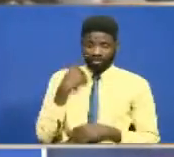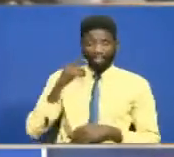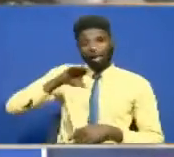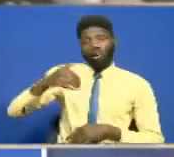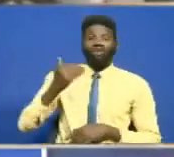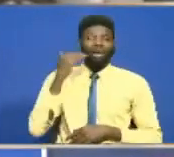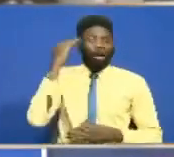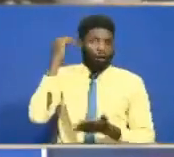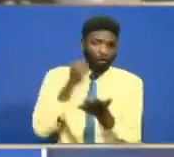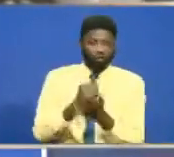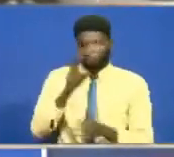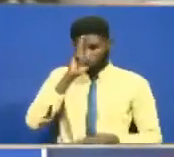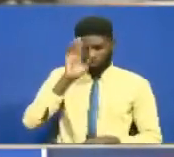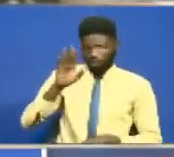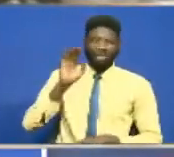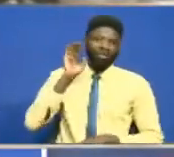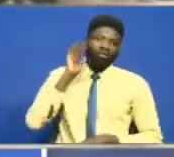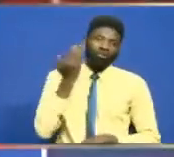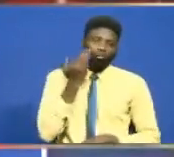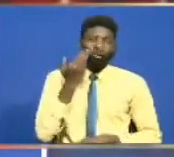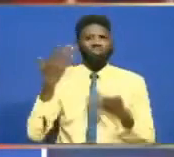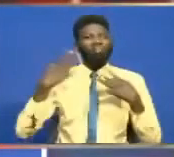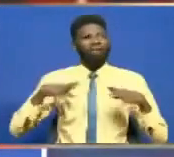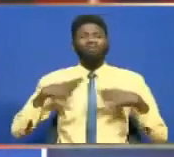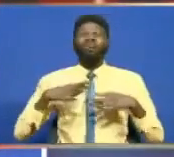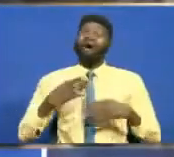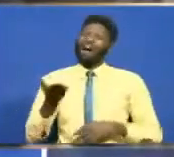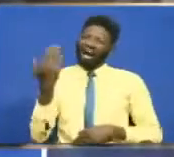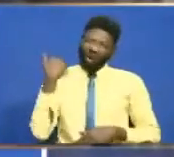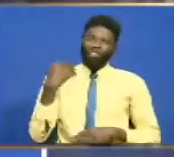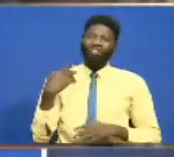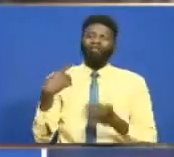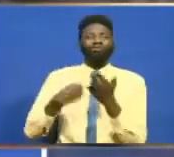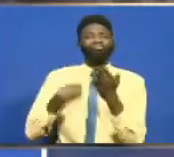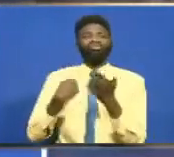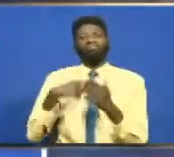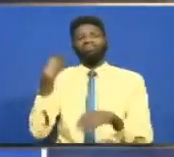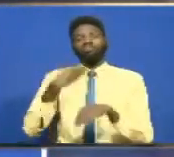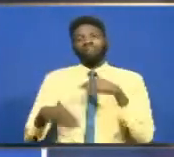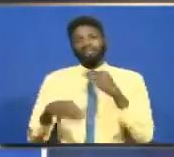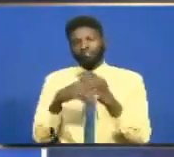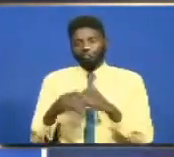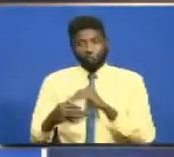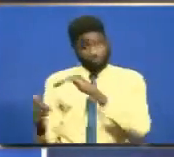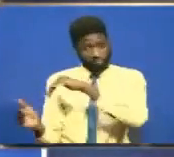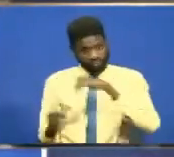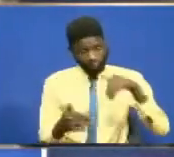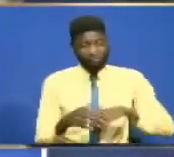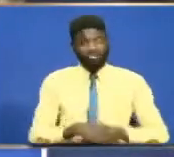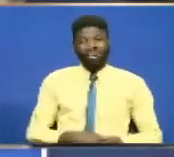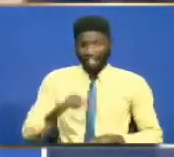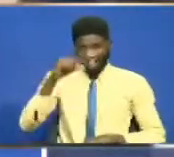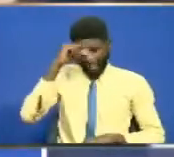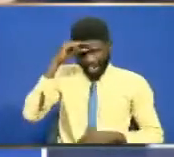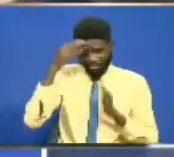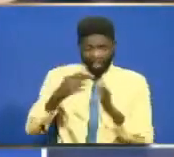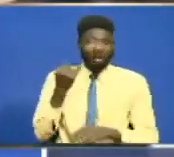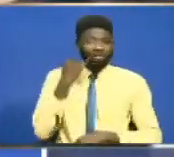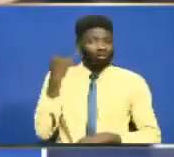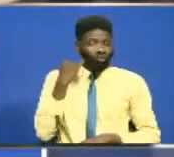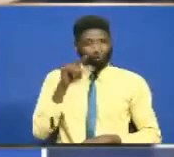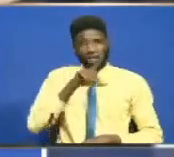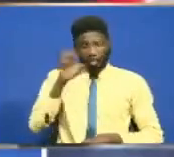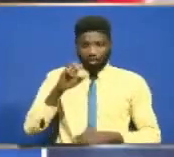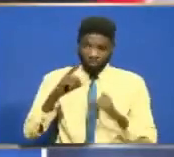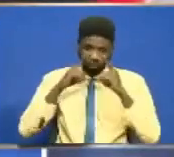Isiolo County, imejengwa na wakoloni. In Nakuru, Governor Liki Nyanjui has urged residents to adhere to the conditions set by